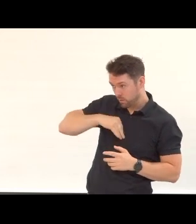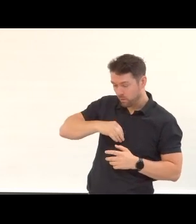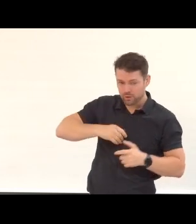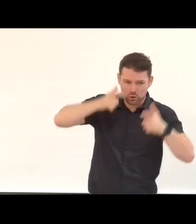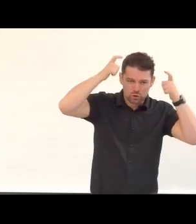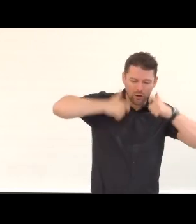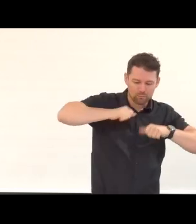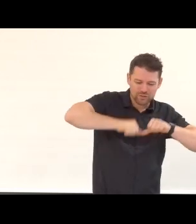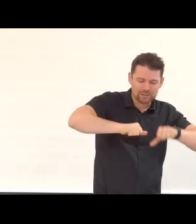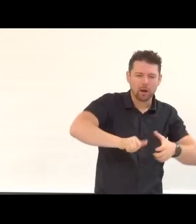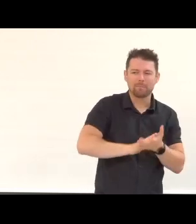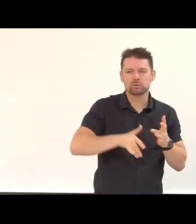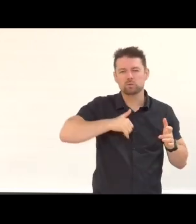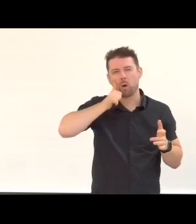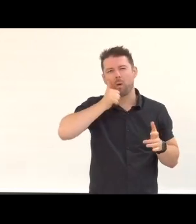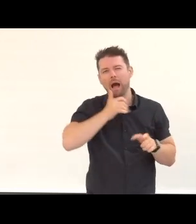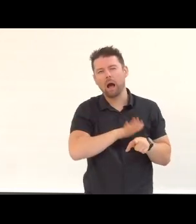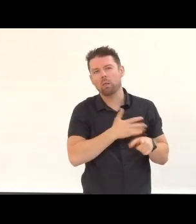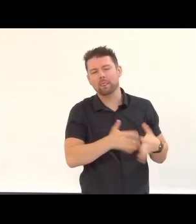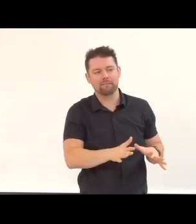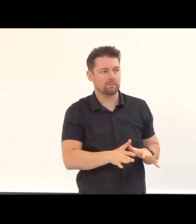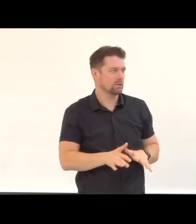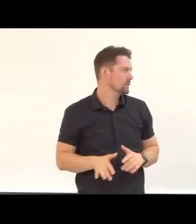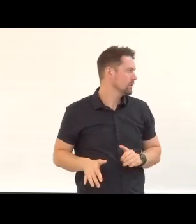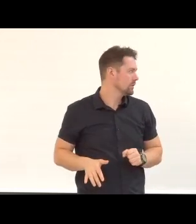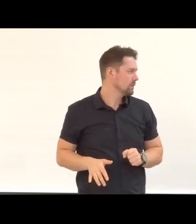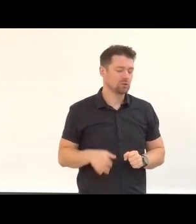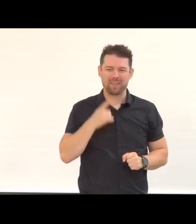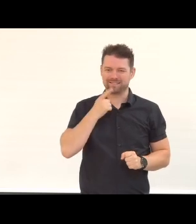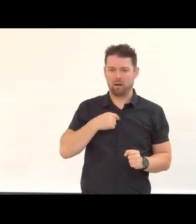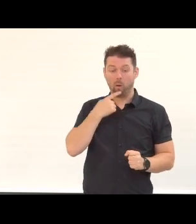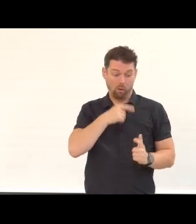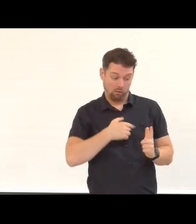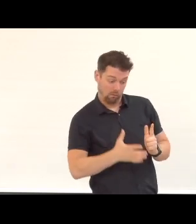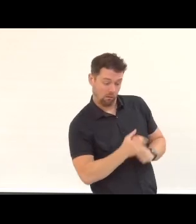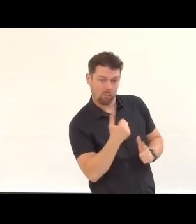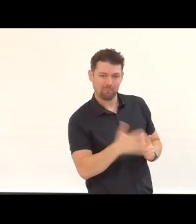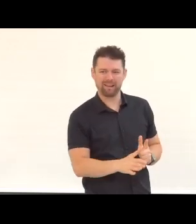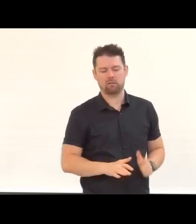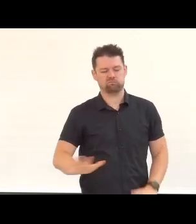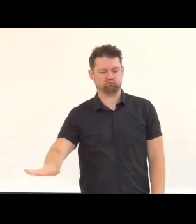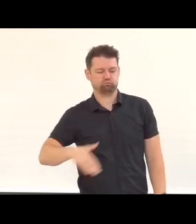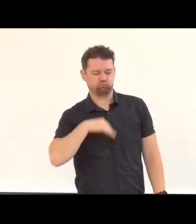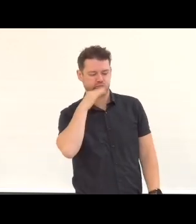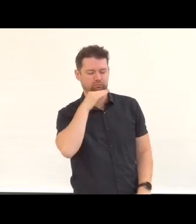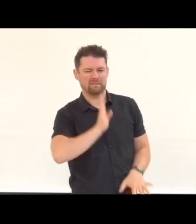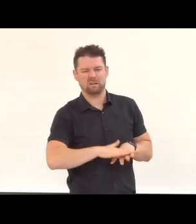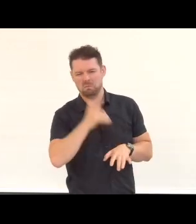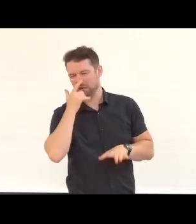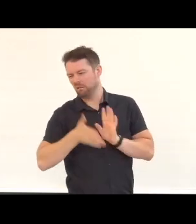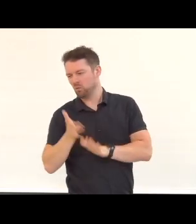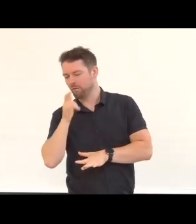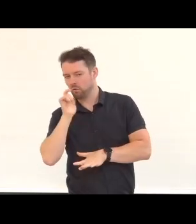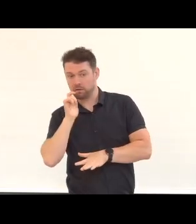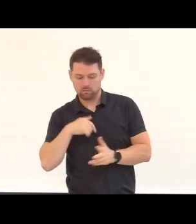we know what to expect. So, for example, when they tell us they're at a certain step, we know, well, there's no rush, we can still get a coffee. But